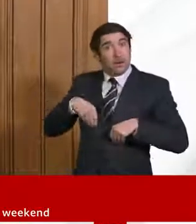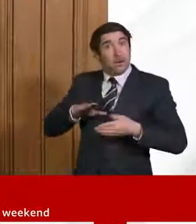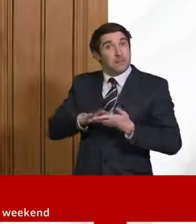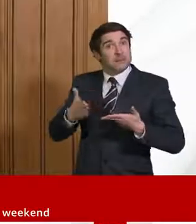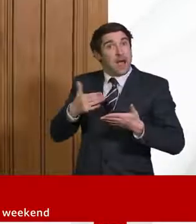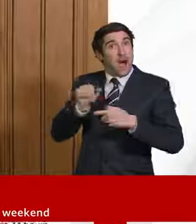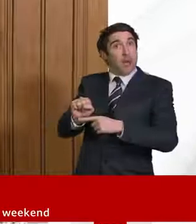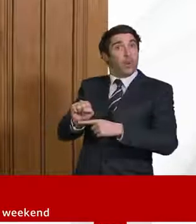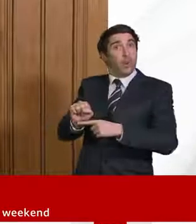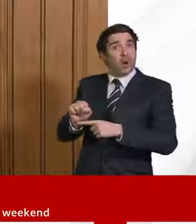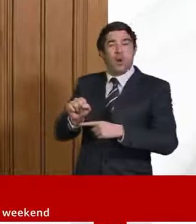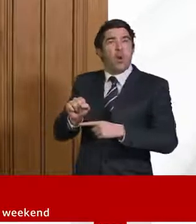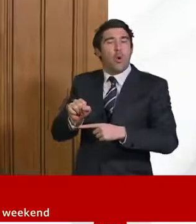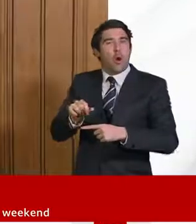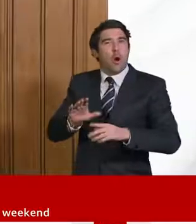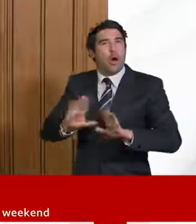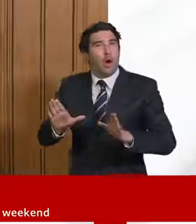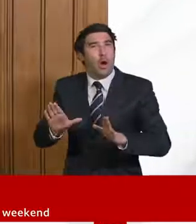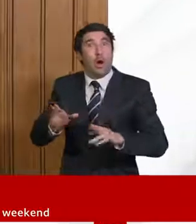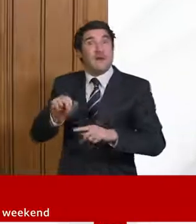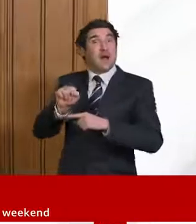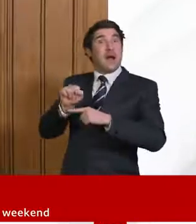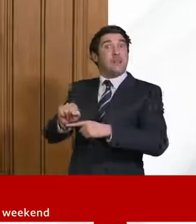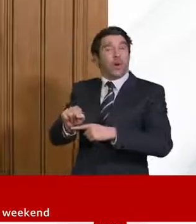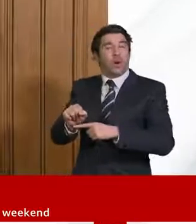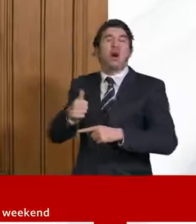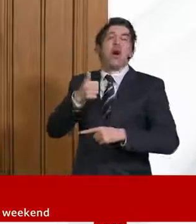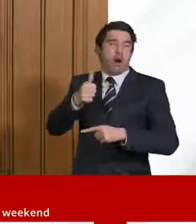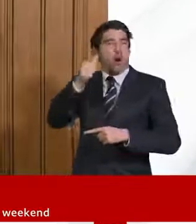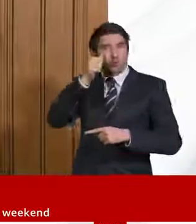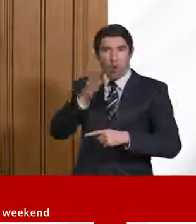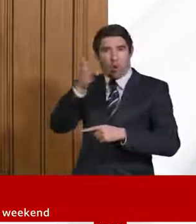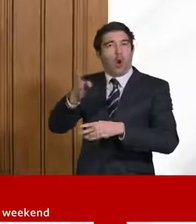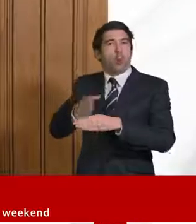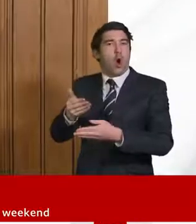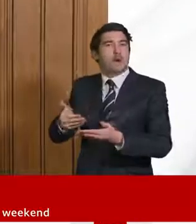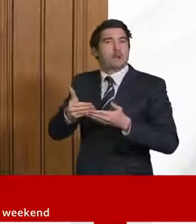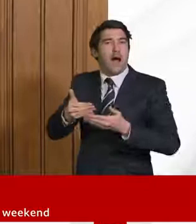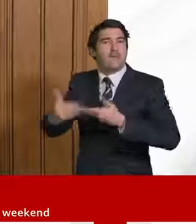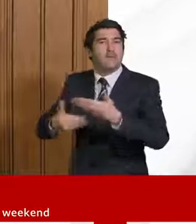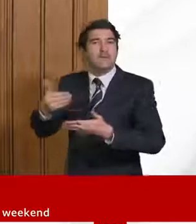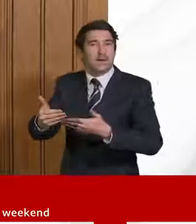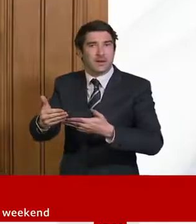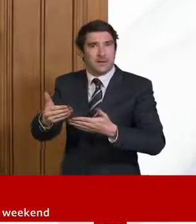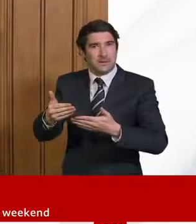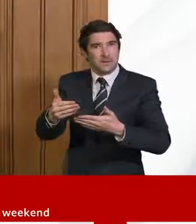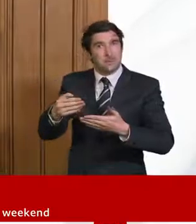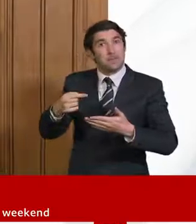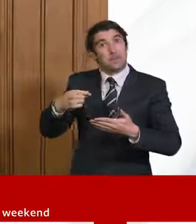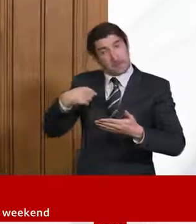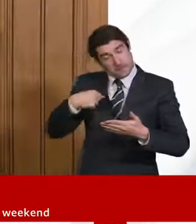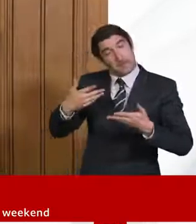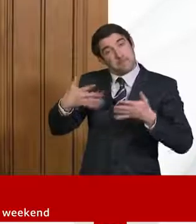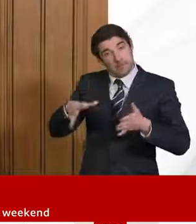testing ramps up, it is producing the capacity to increase our testing of staff. We wrote to